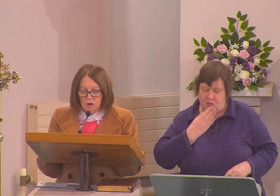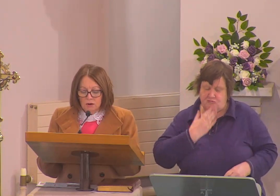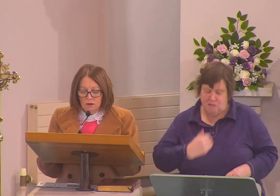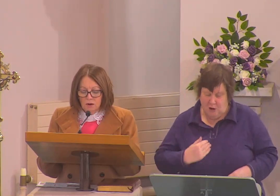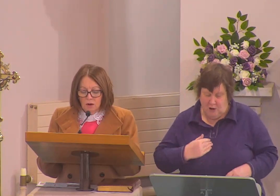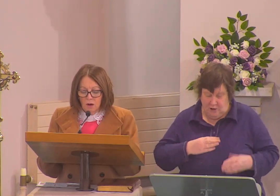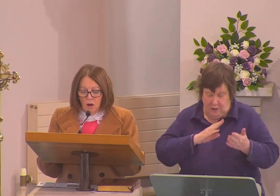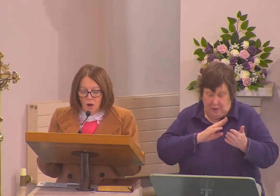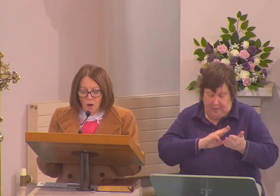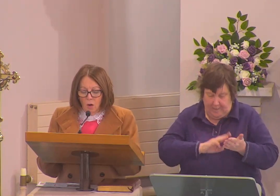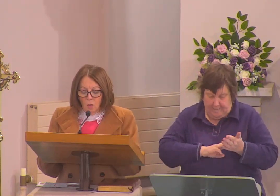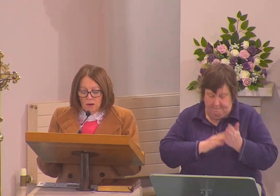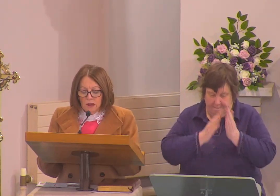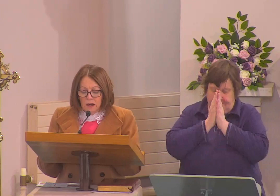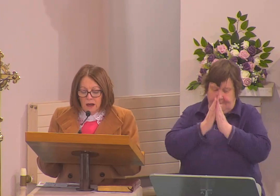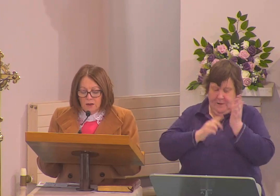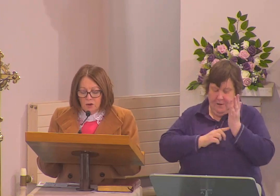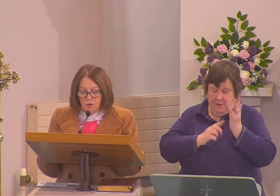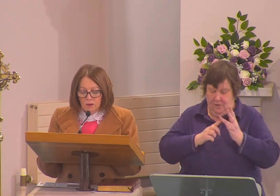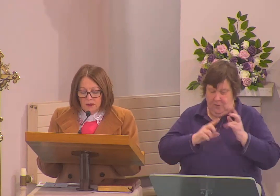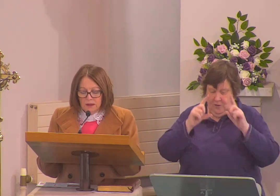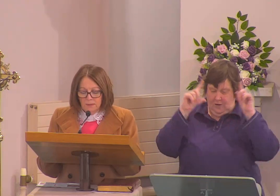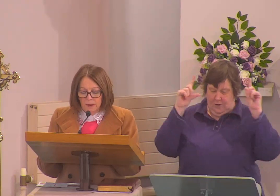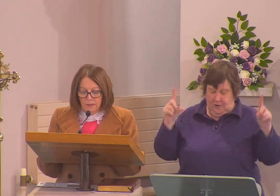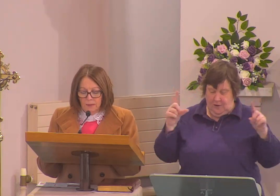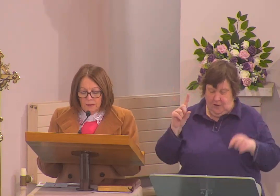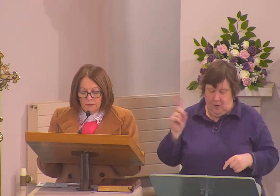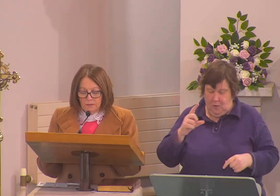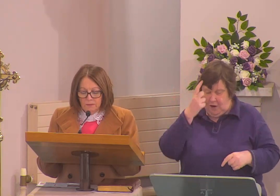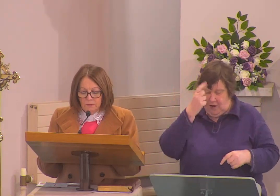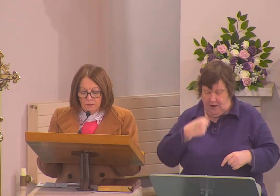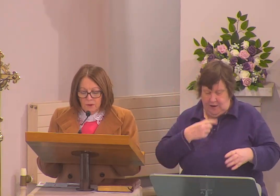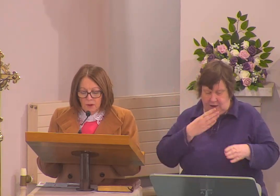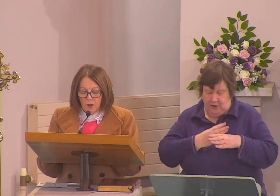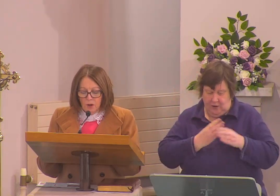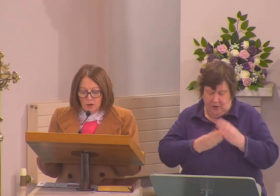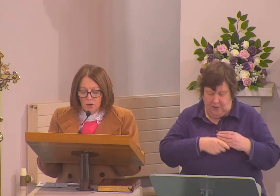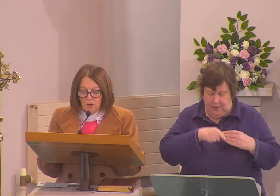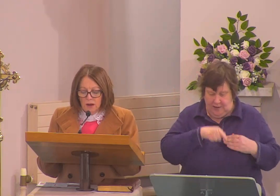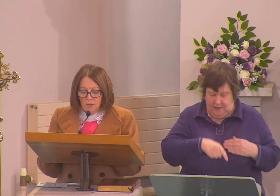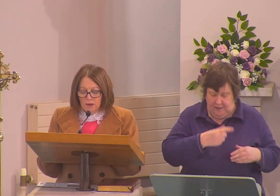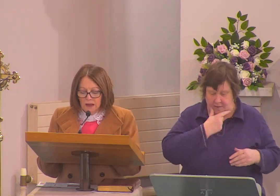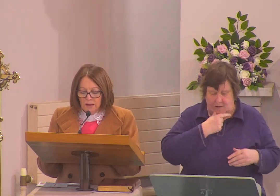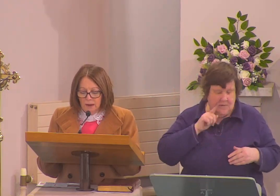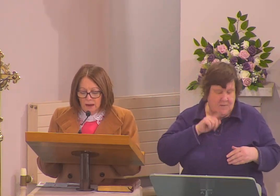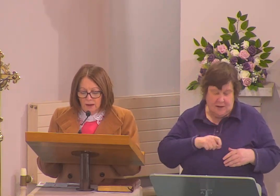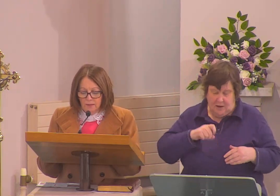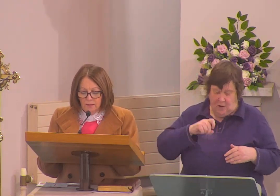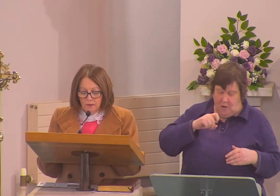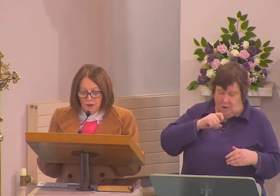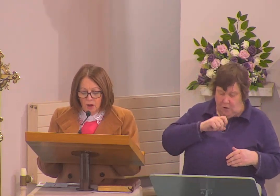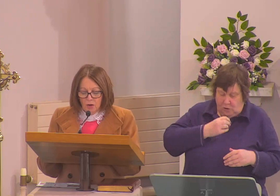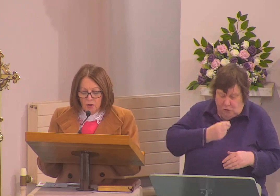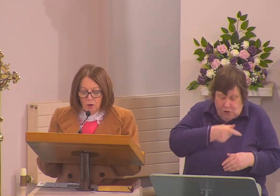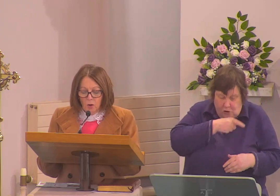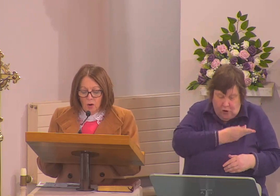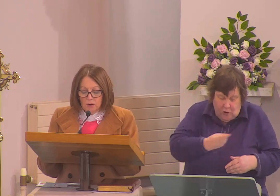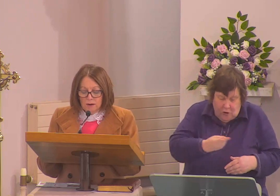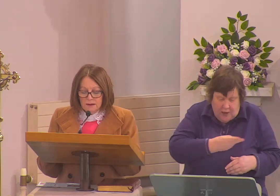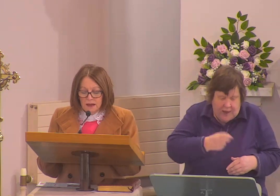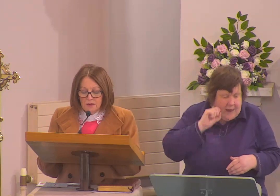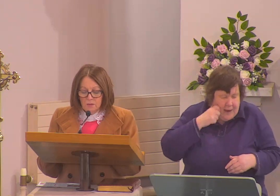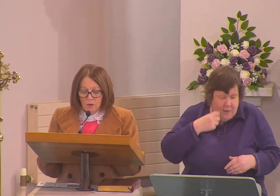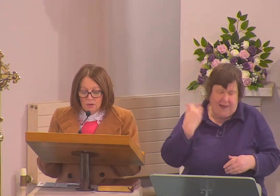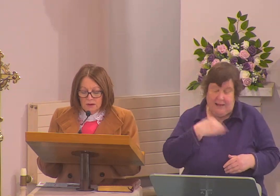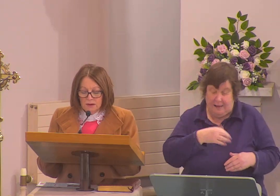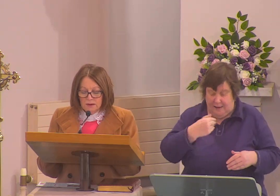Lord, "What can I do with these people? Soon they will kill me." The Lord